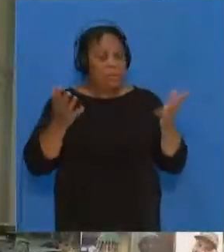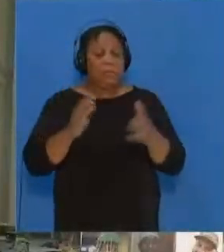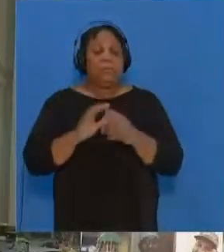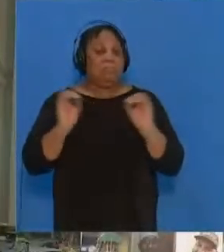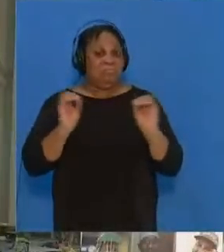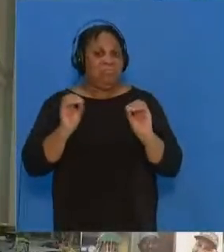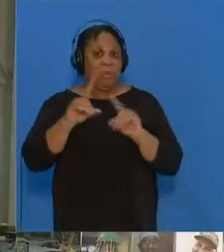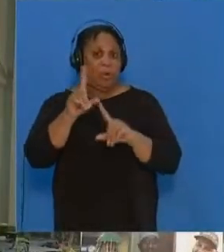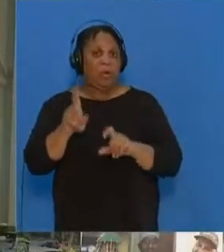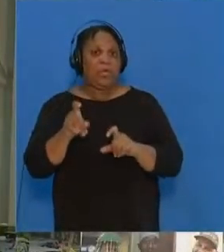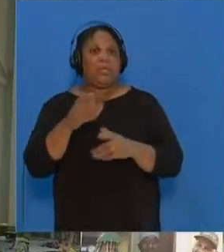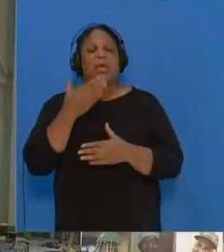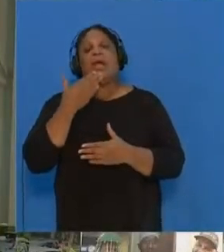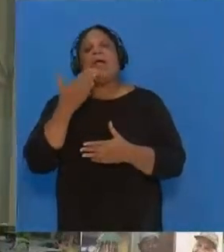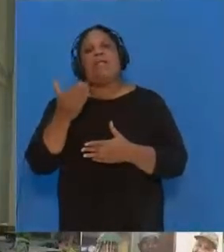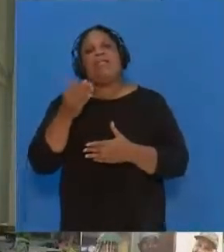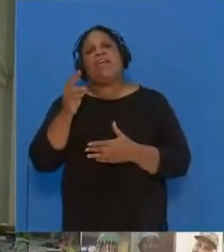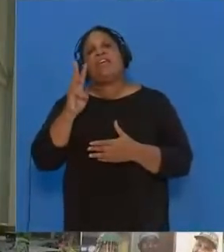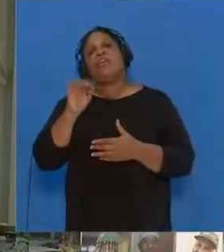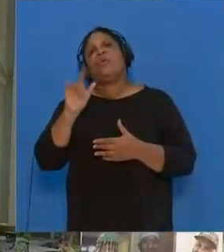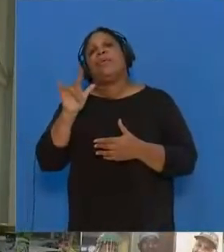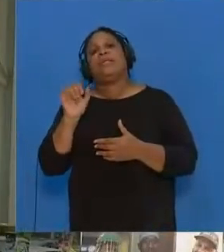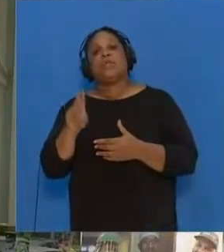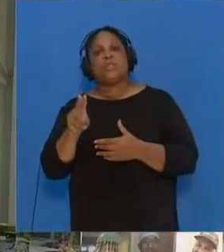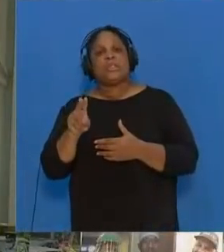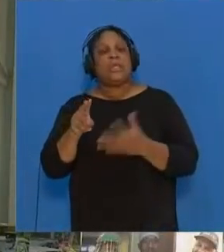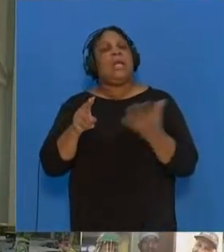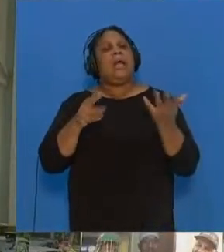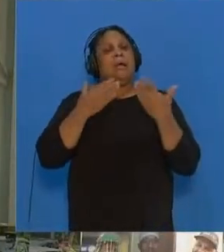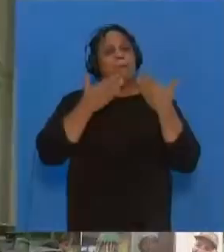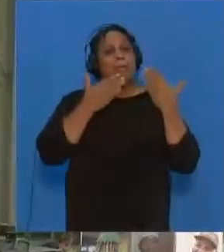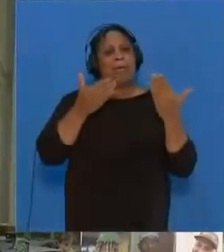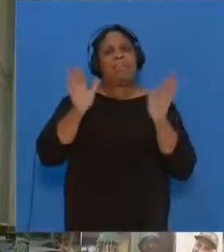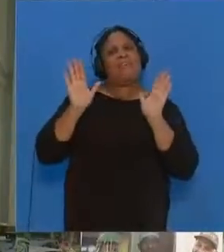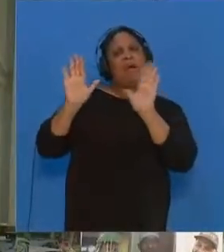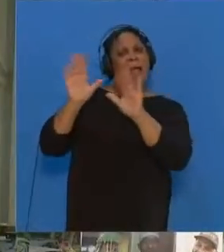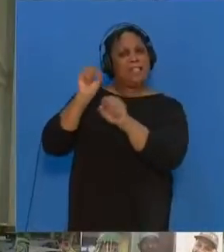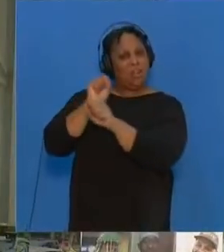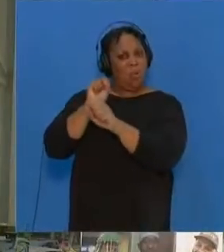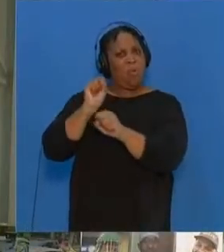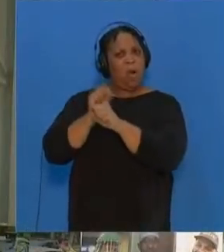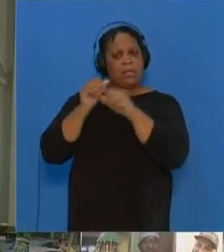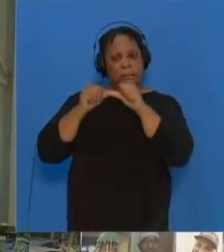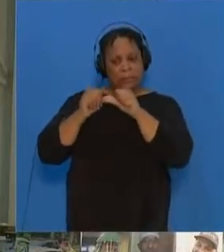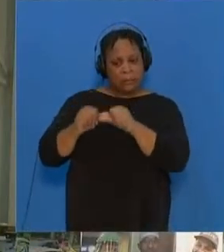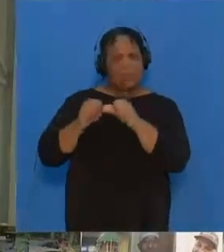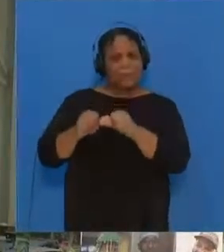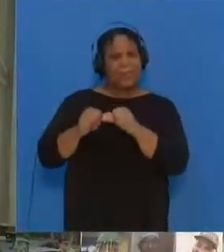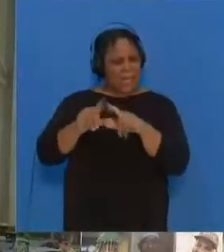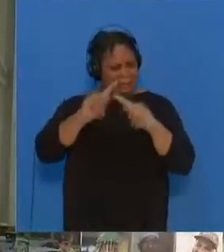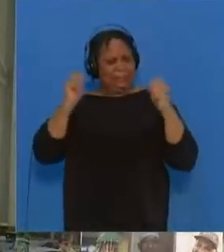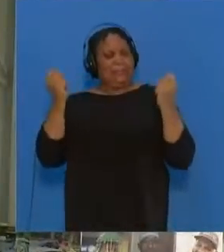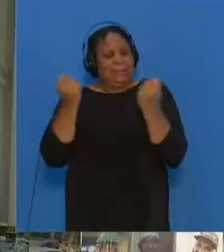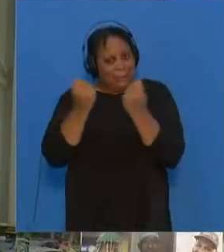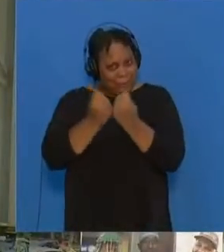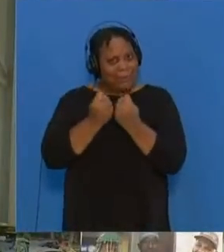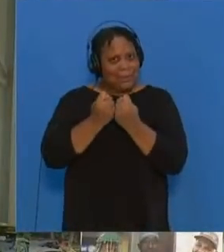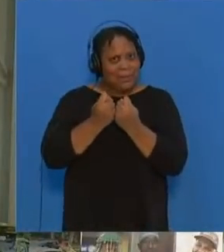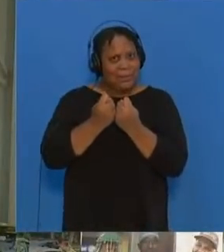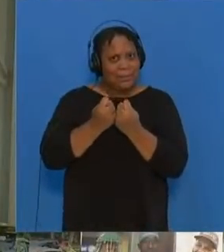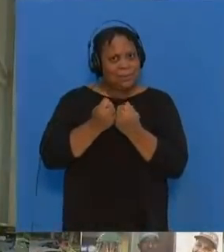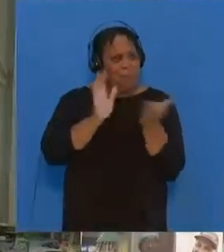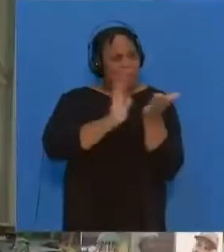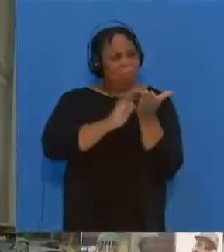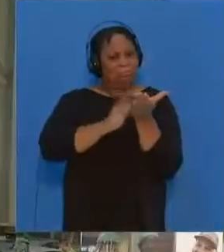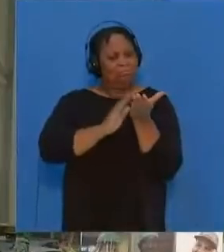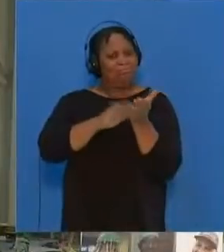Thank you very much, Ms. Adironka Badamosi Wilson. I want to thank you for your excellent work, of which you continue to do on a team which has been lauded for their